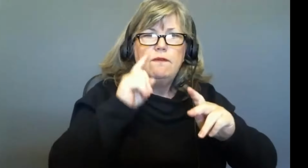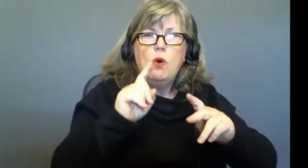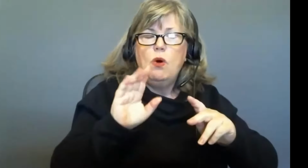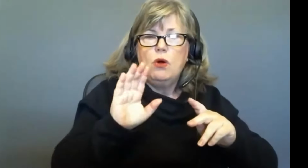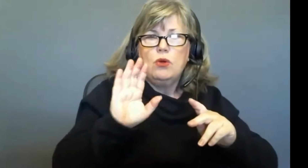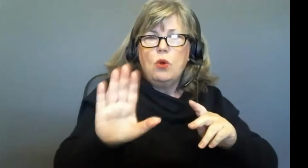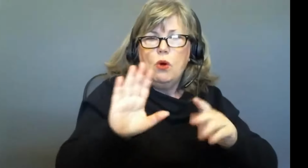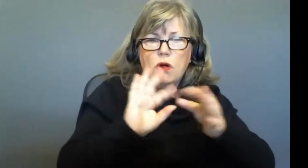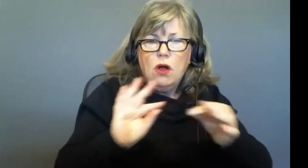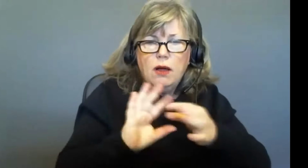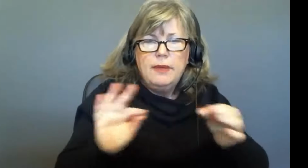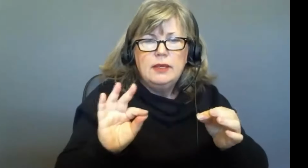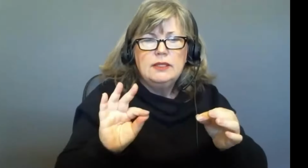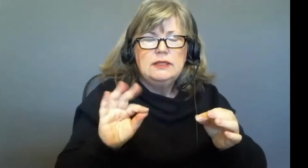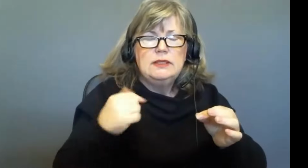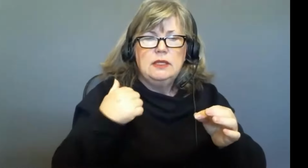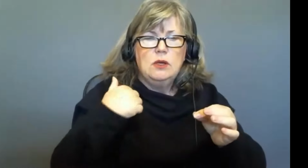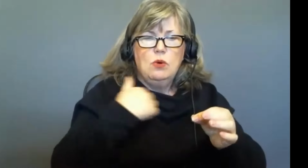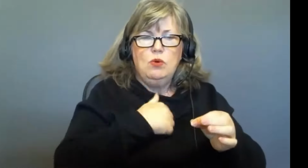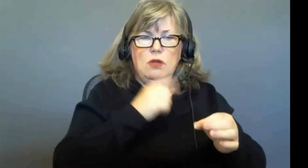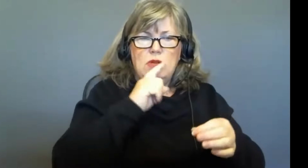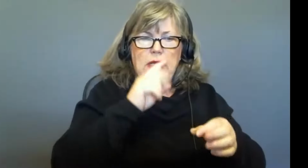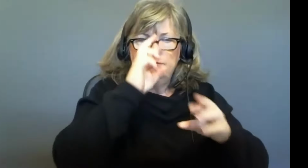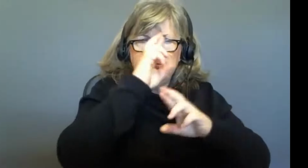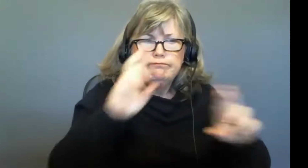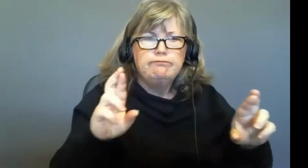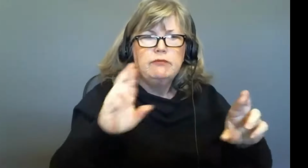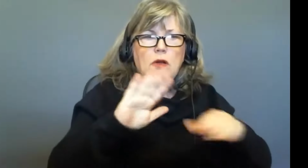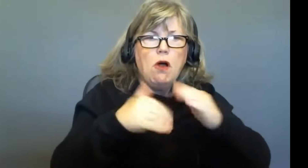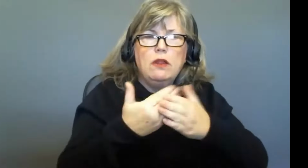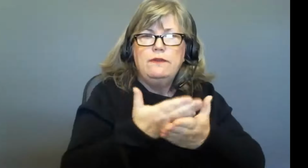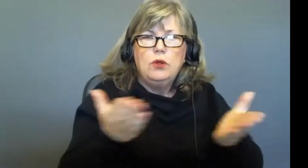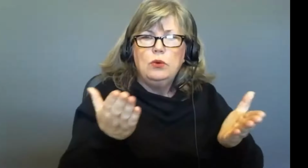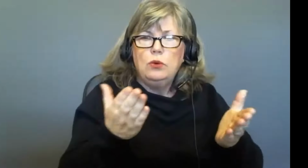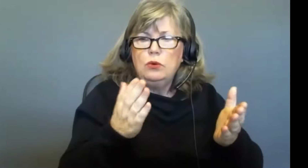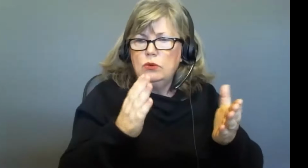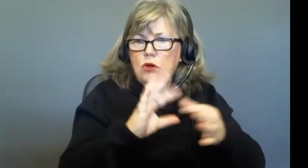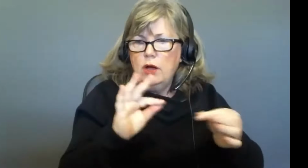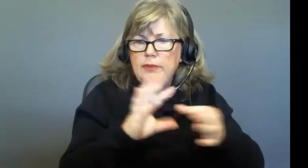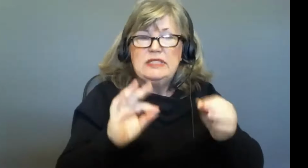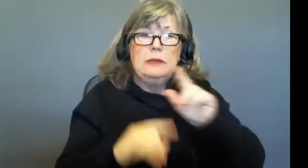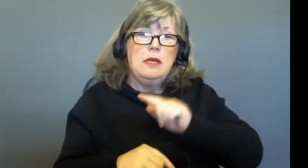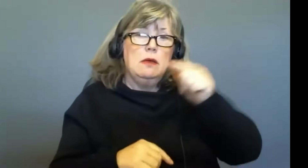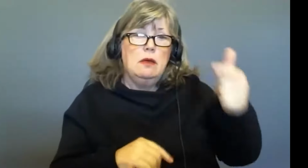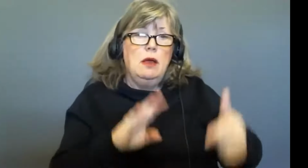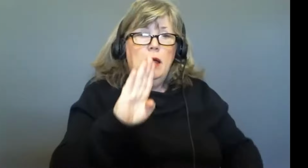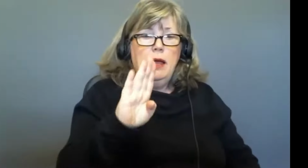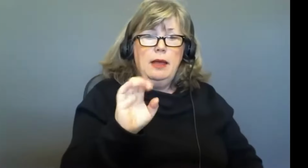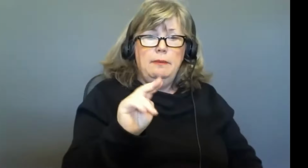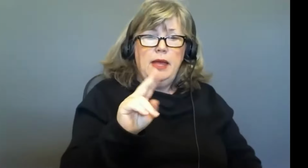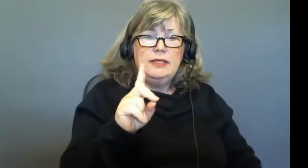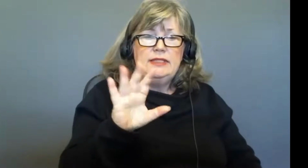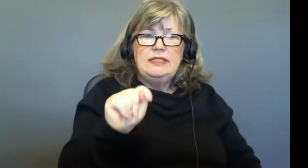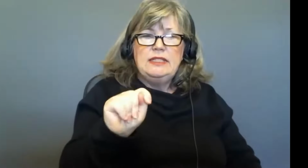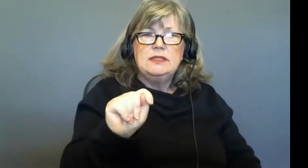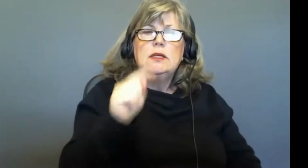commenting on some of the important points that each one of you have been made. I'm going to turn it over to Benedict, who is now going to start our